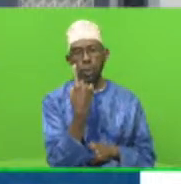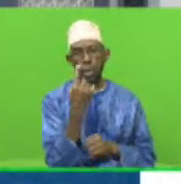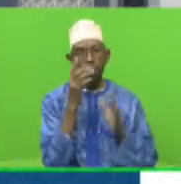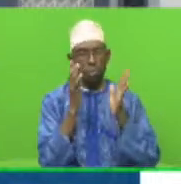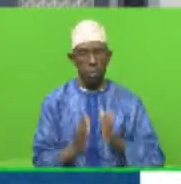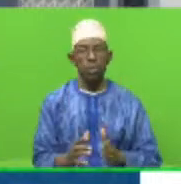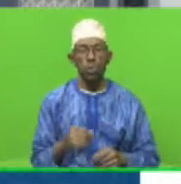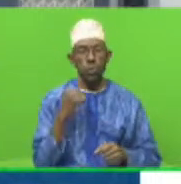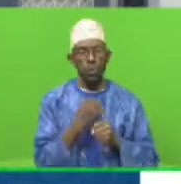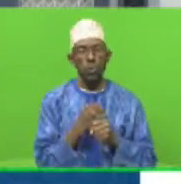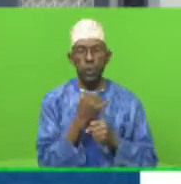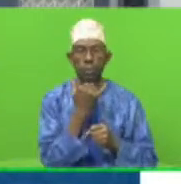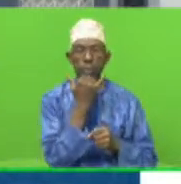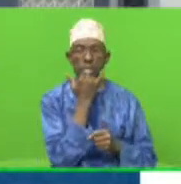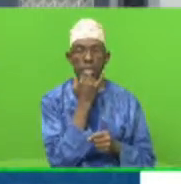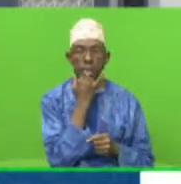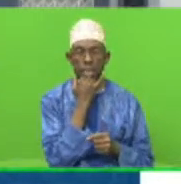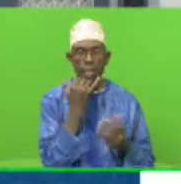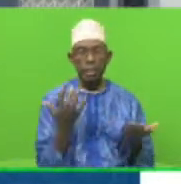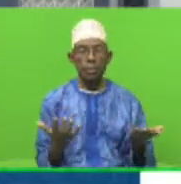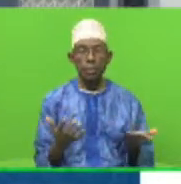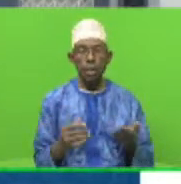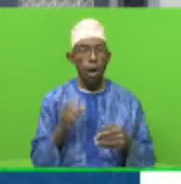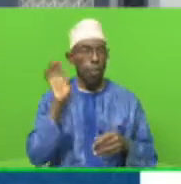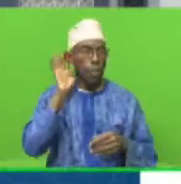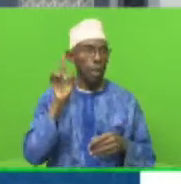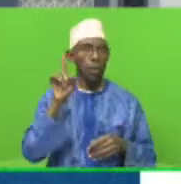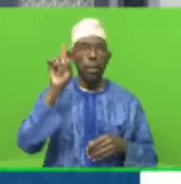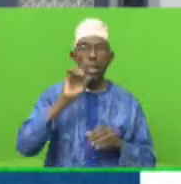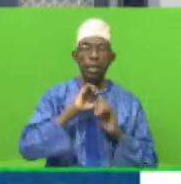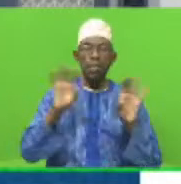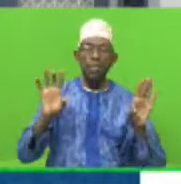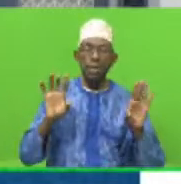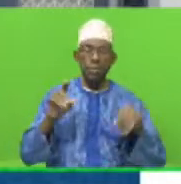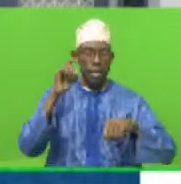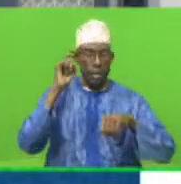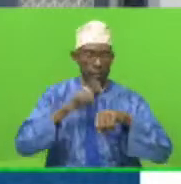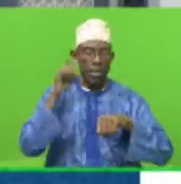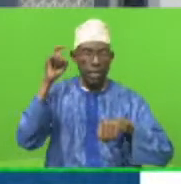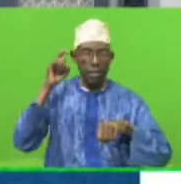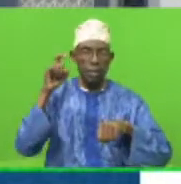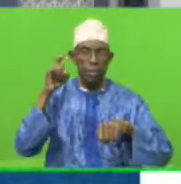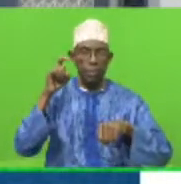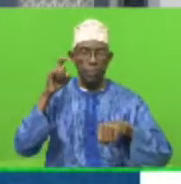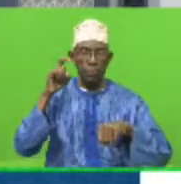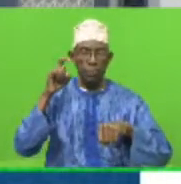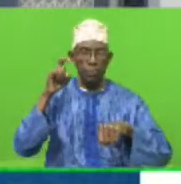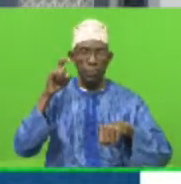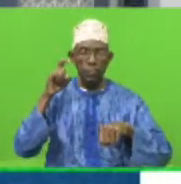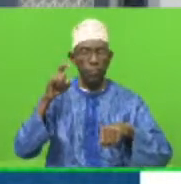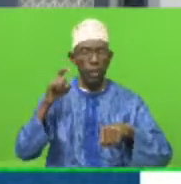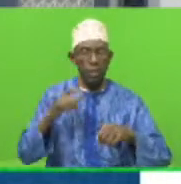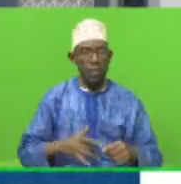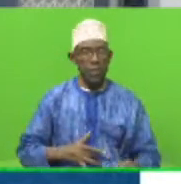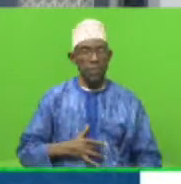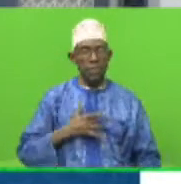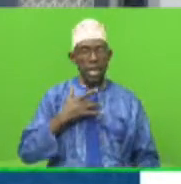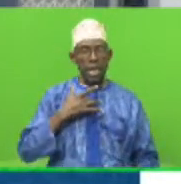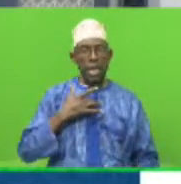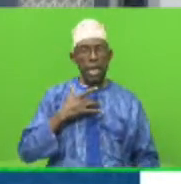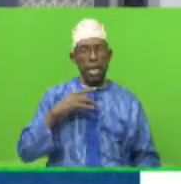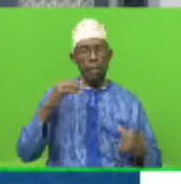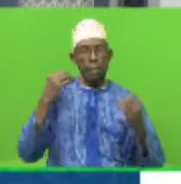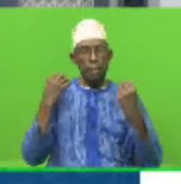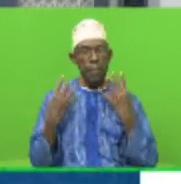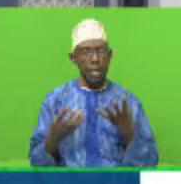has erred, the one who has disobeyed Allah subhanahu wa ta'ala. But the effect of that will be felt by